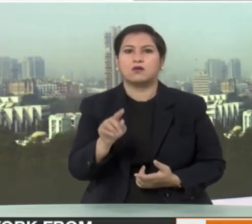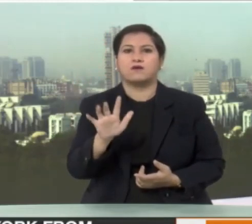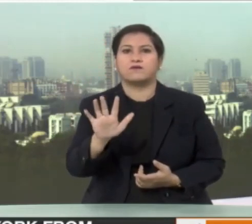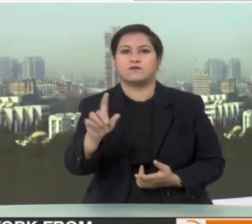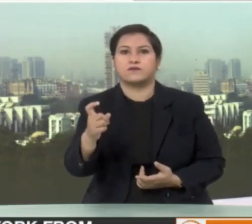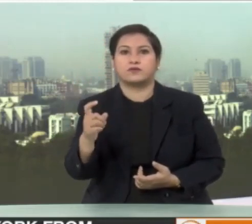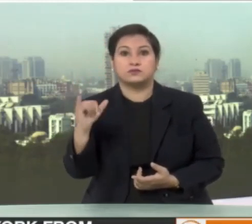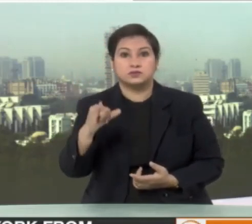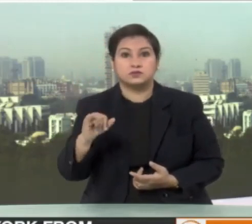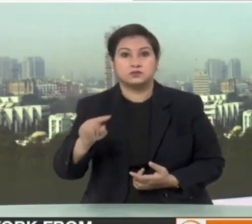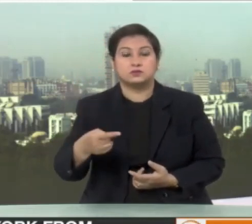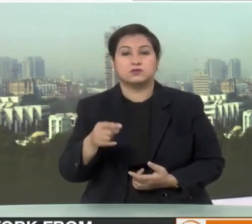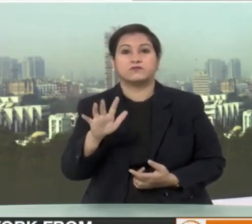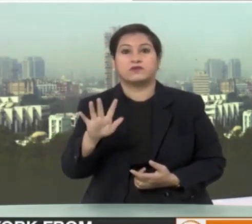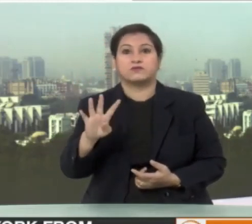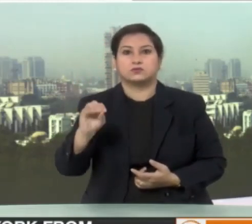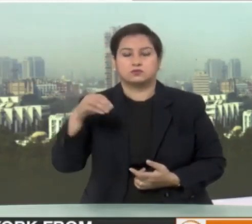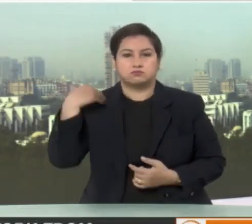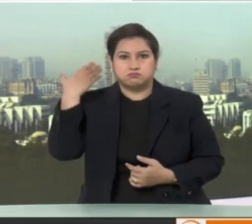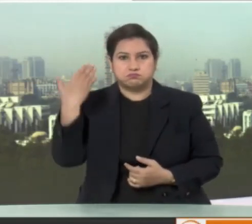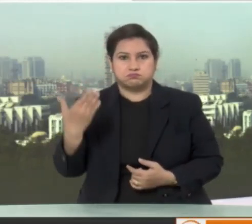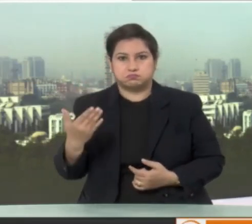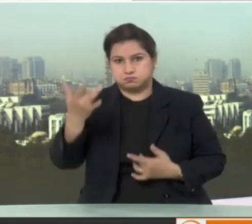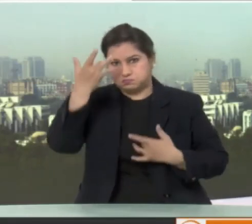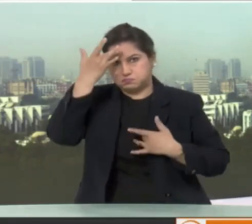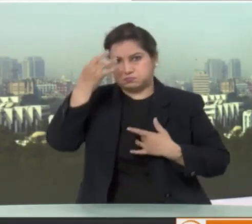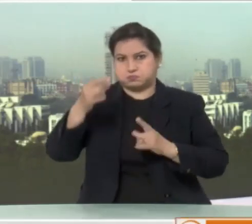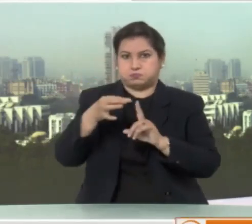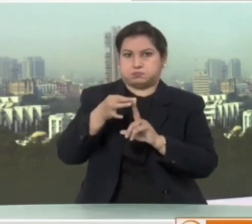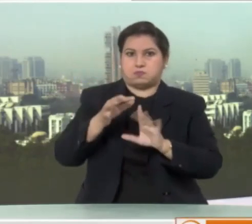15,76,540 cases of infection so far.